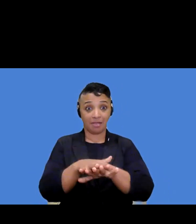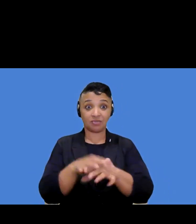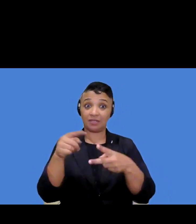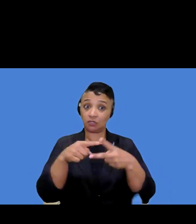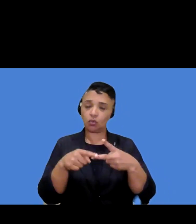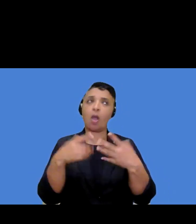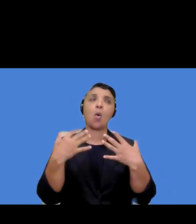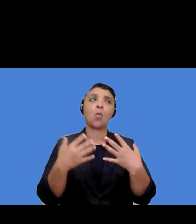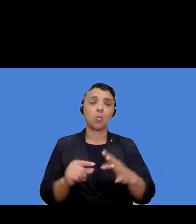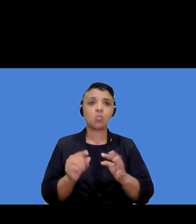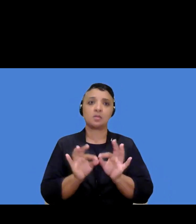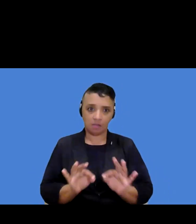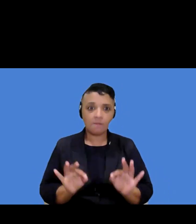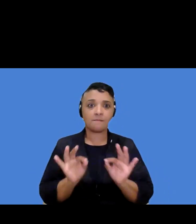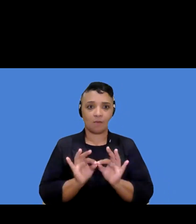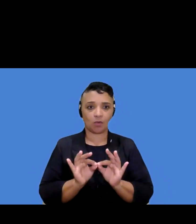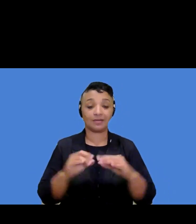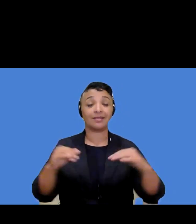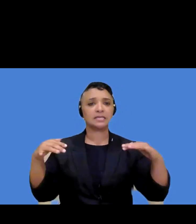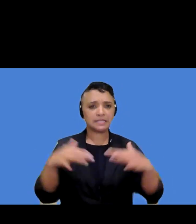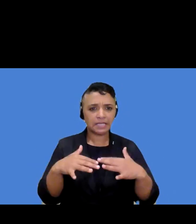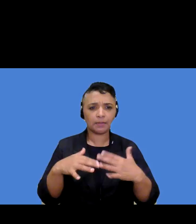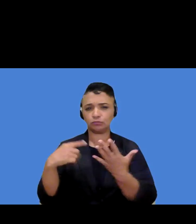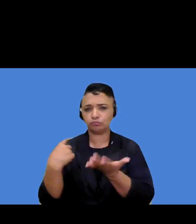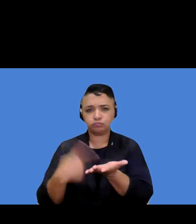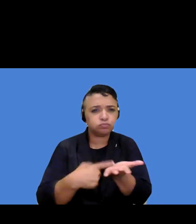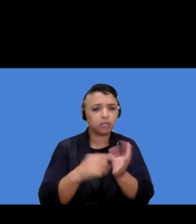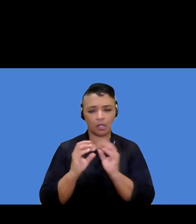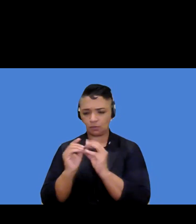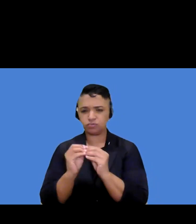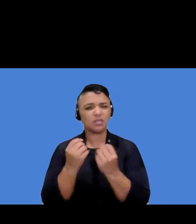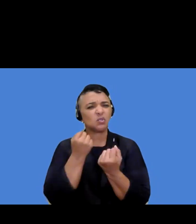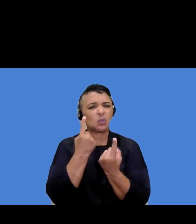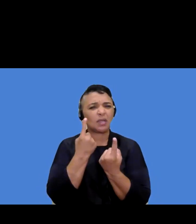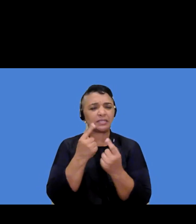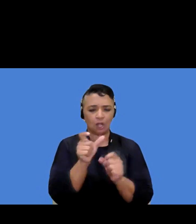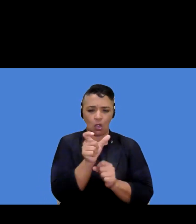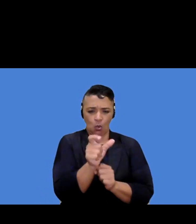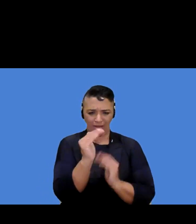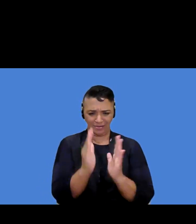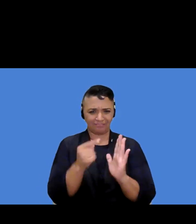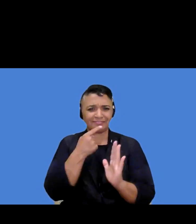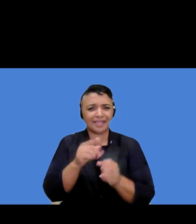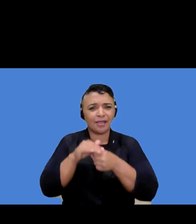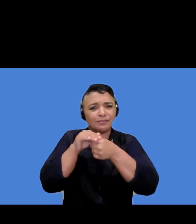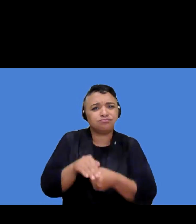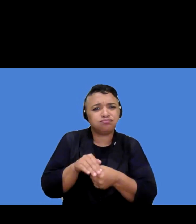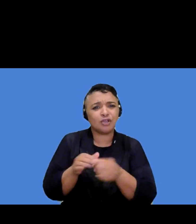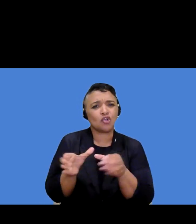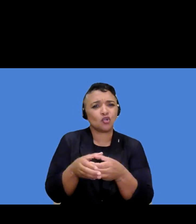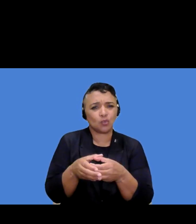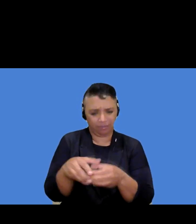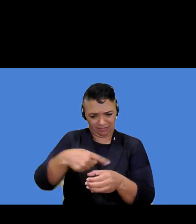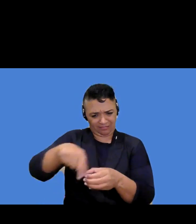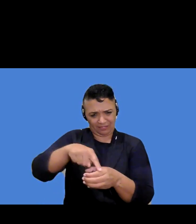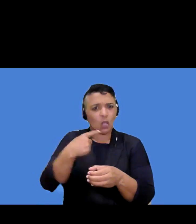summit had opened the conversation to define the terminology like underrepresented groups. Who does that